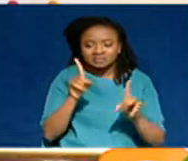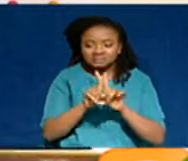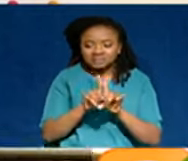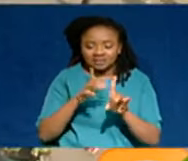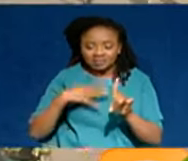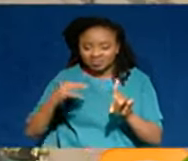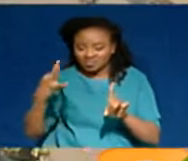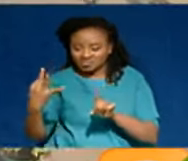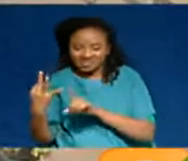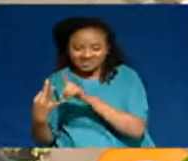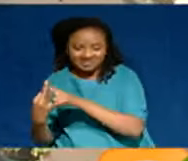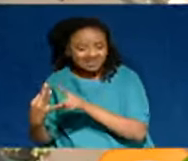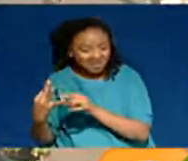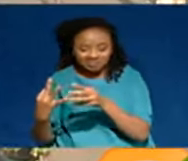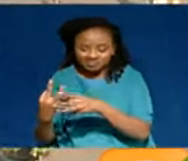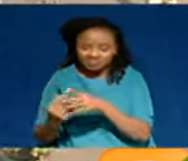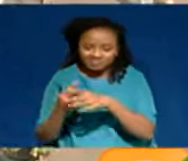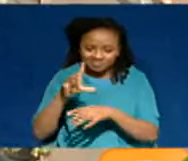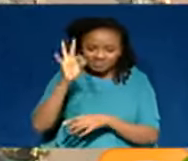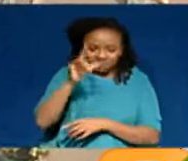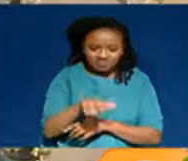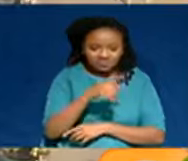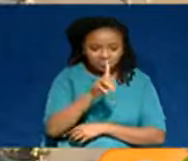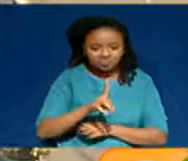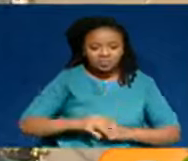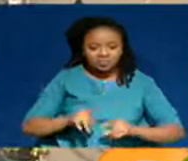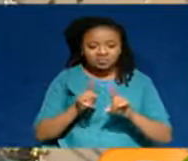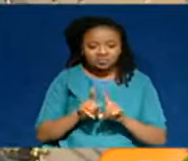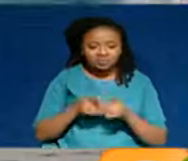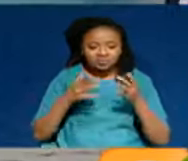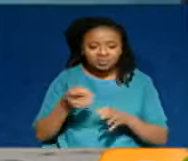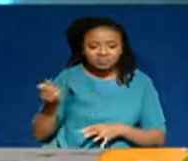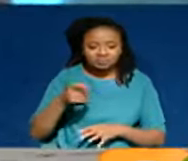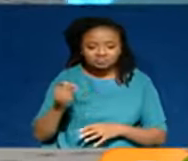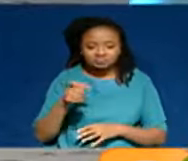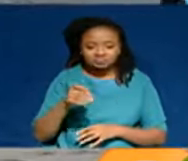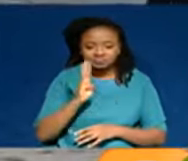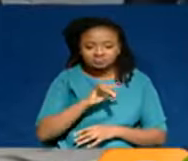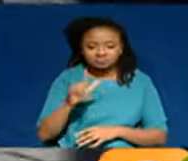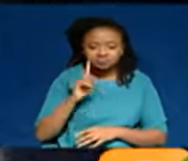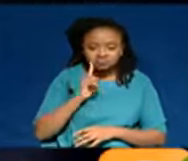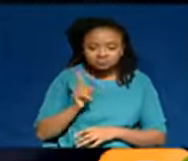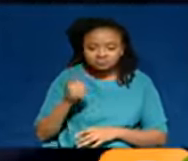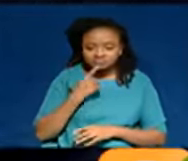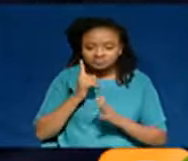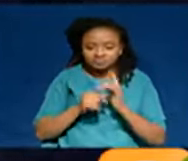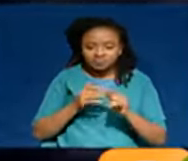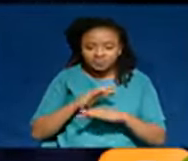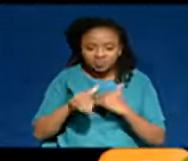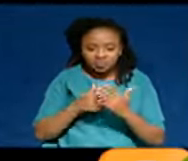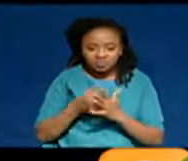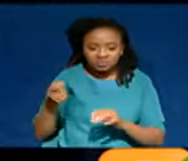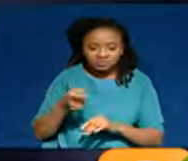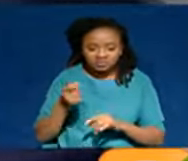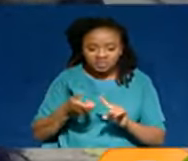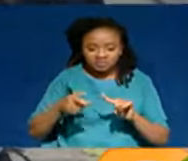been doing? To control the continued rise in wage bill, Koskei directed that all increments of salaries and allowances